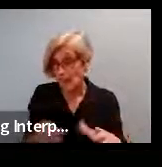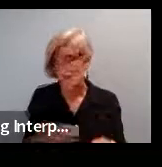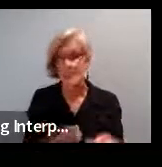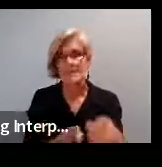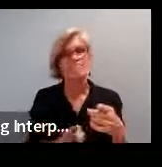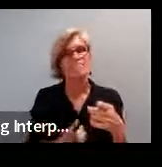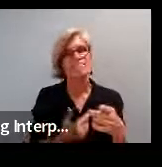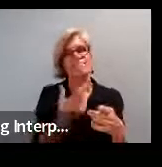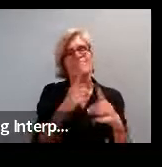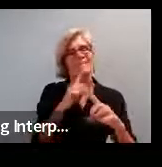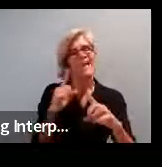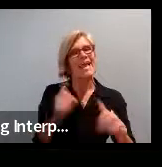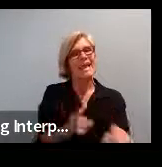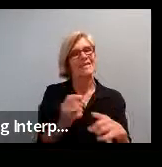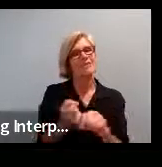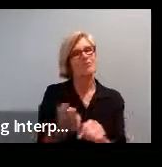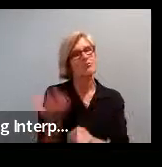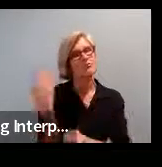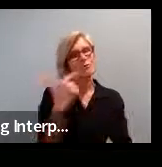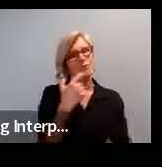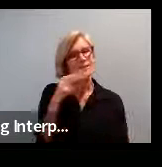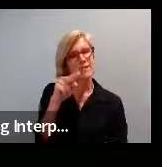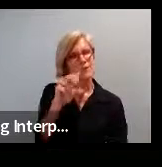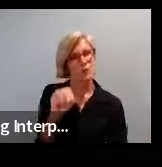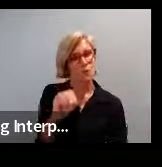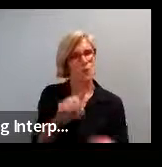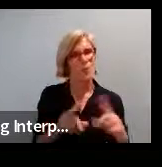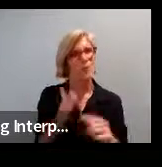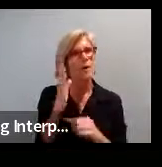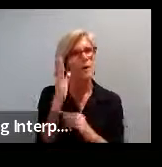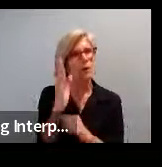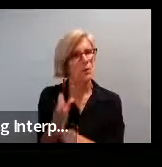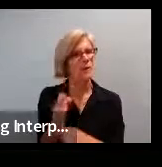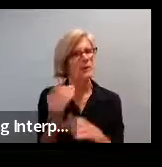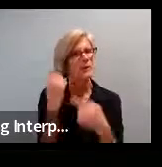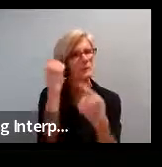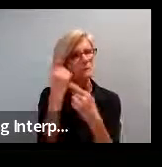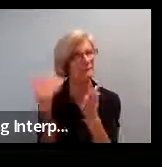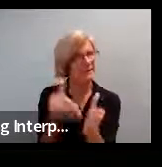this as the school year continues. Please stay tuned.